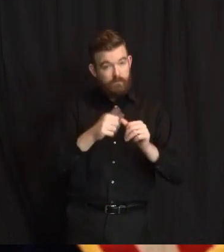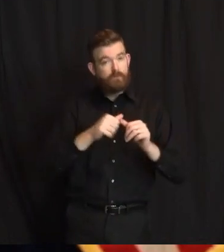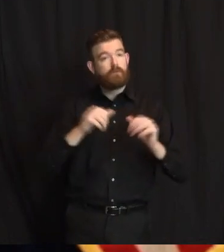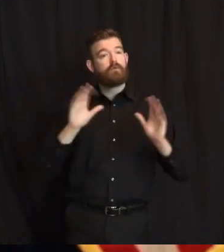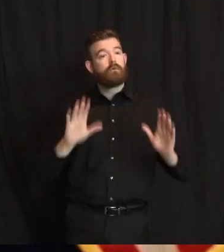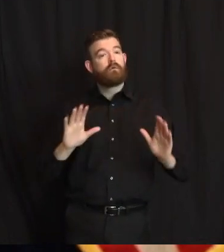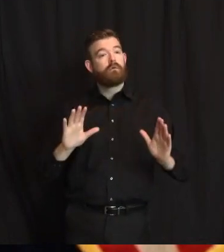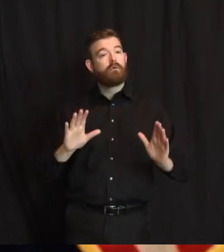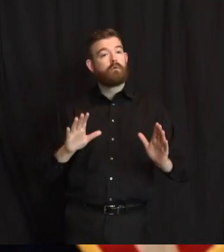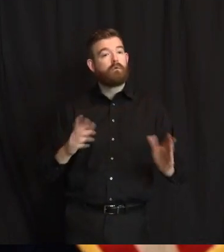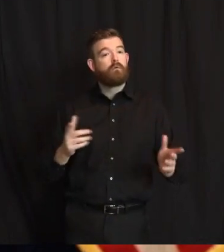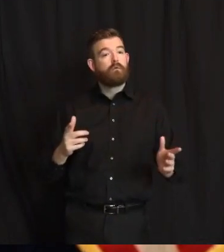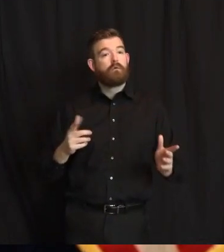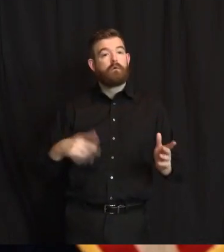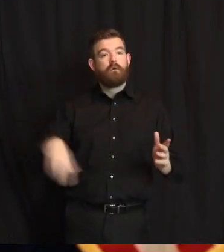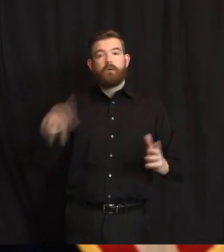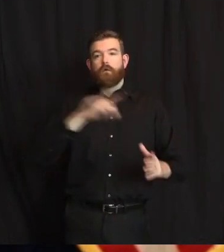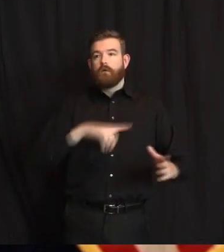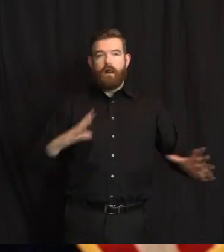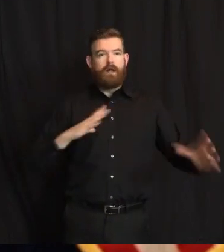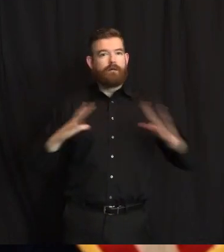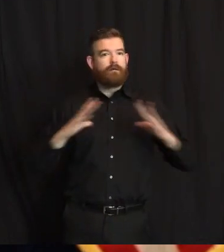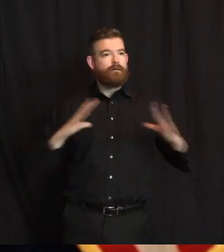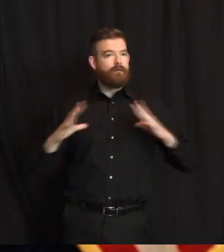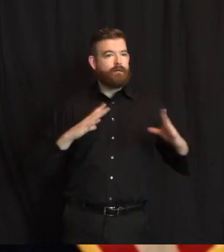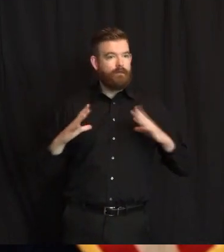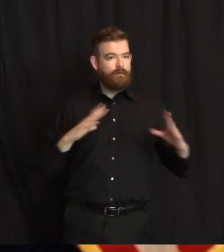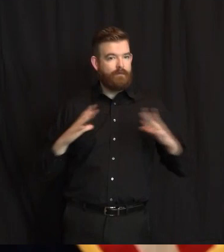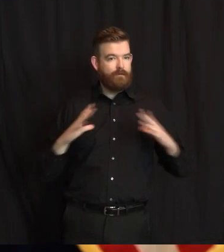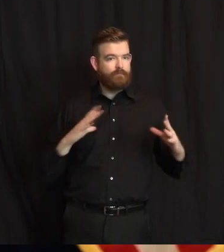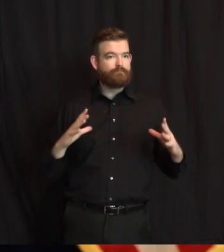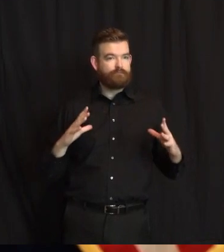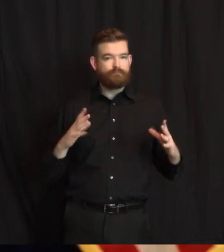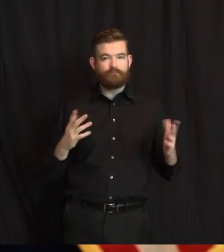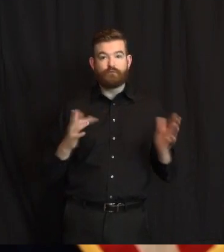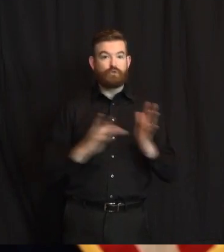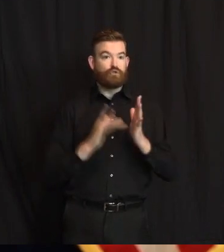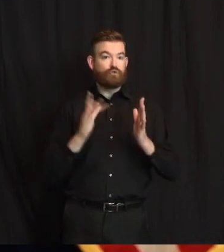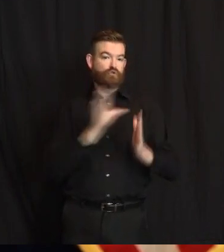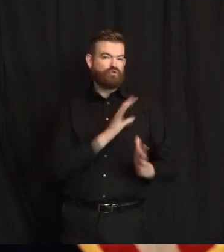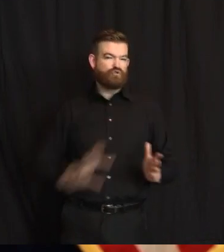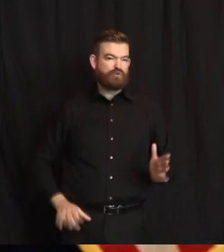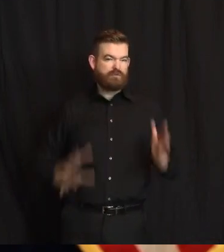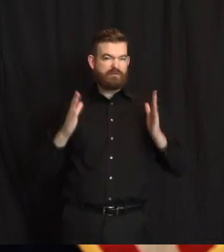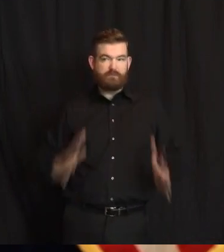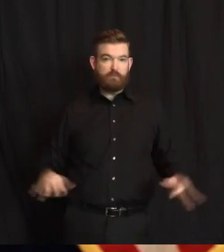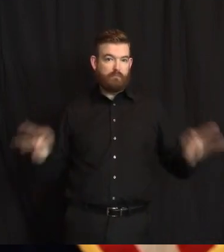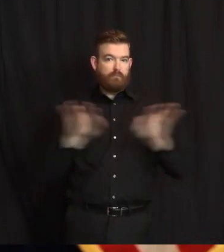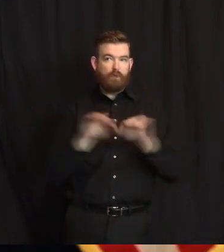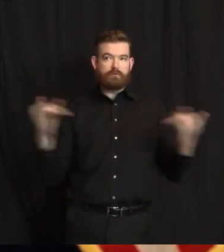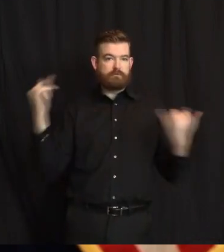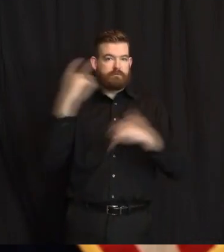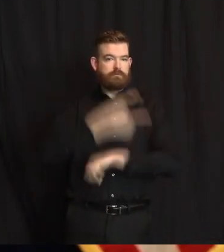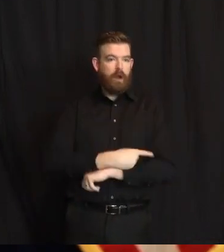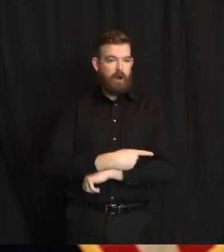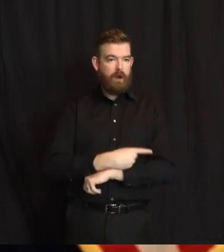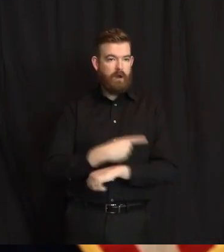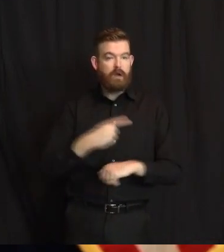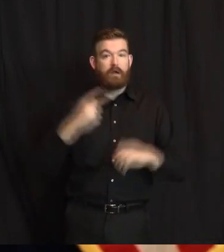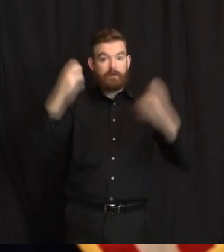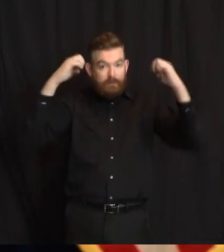the Christian calendar. For most, those who are celebrating this weekend, the happier reality of Easter and